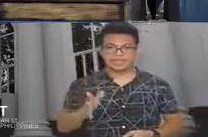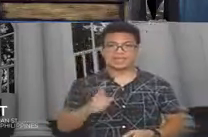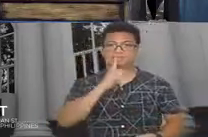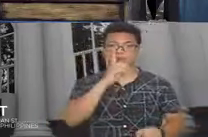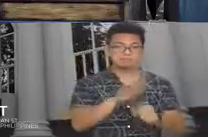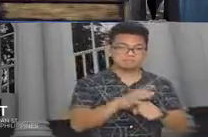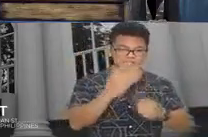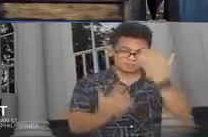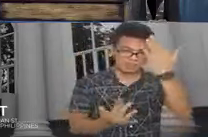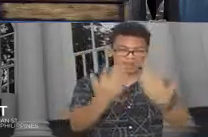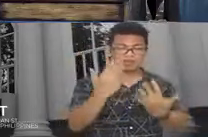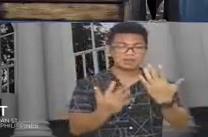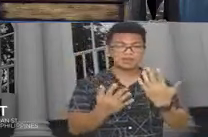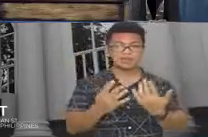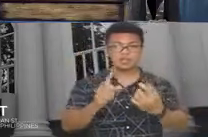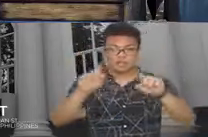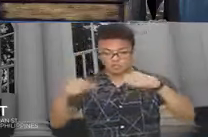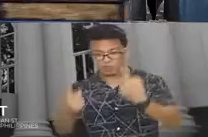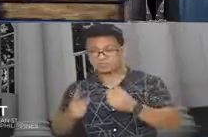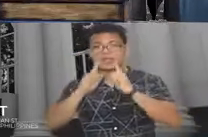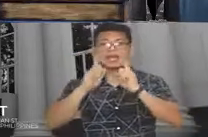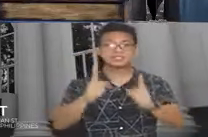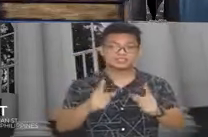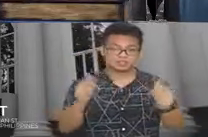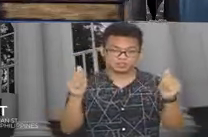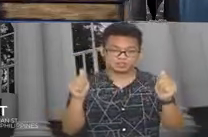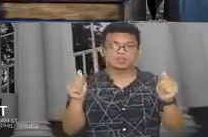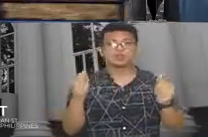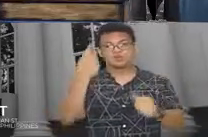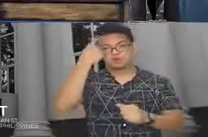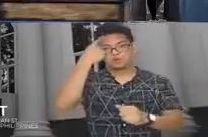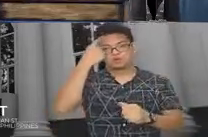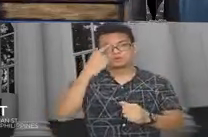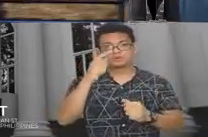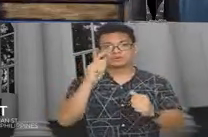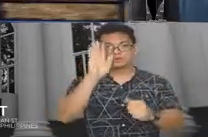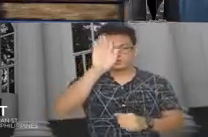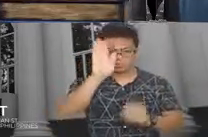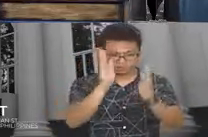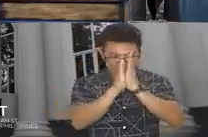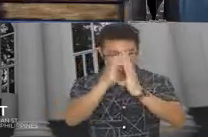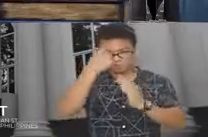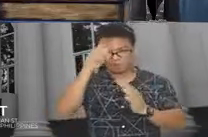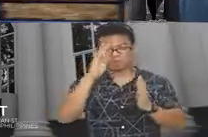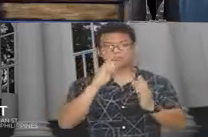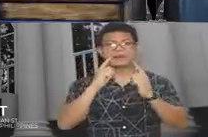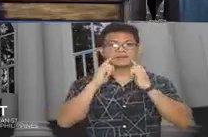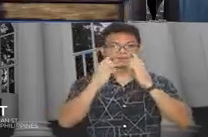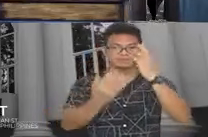God promised fire. He is going to answer your prayer for fire.